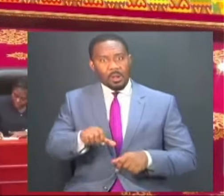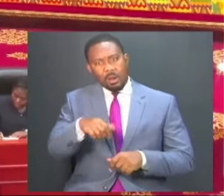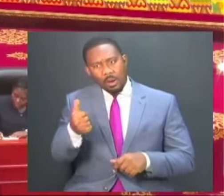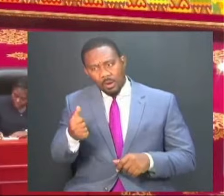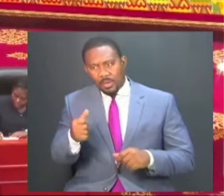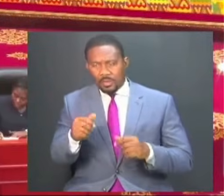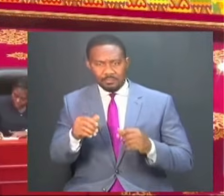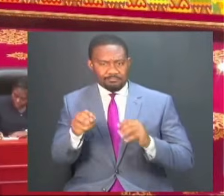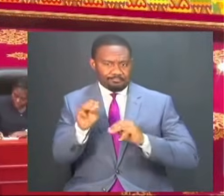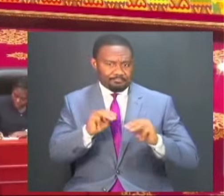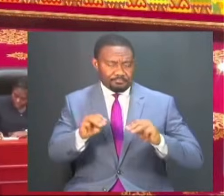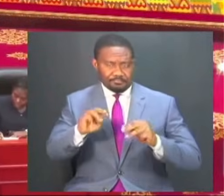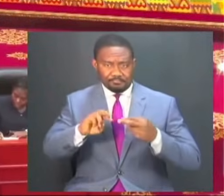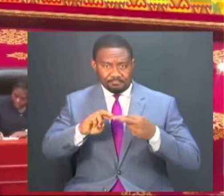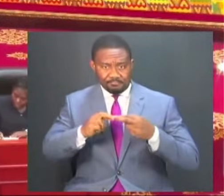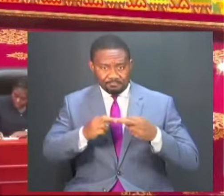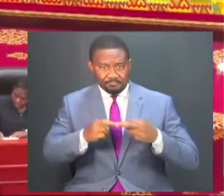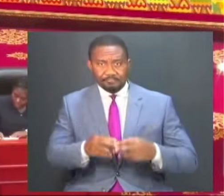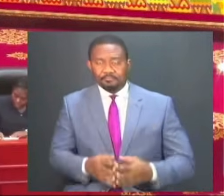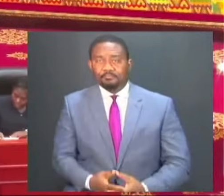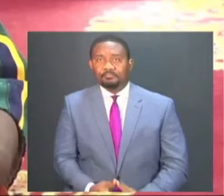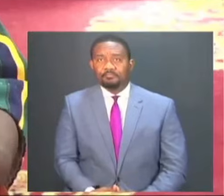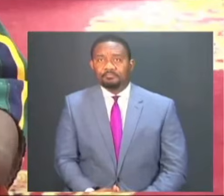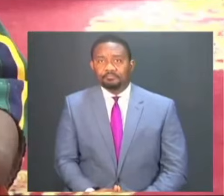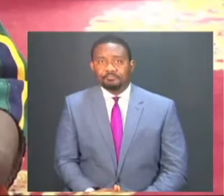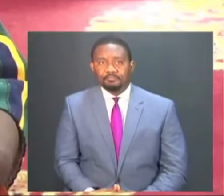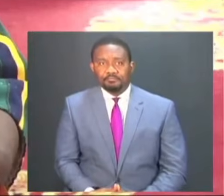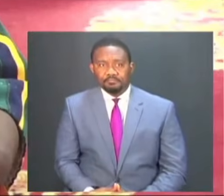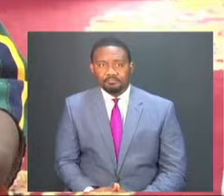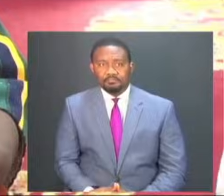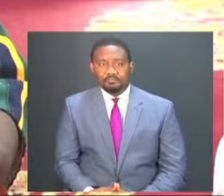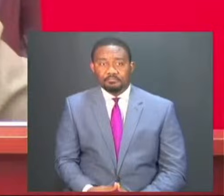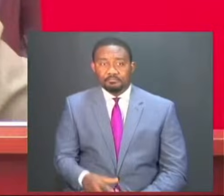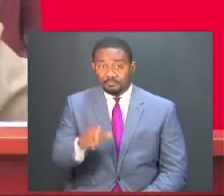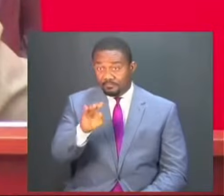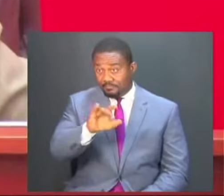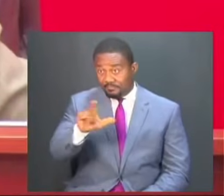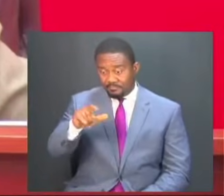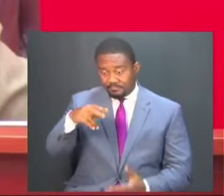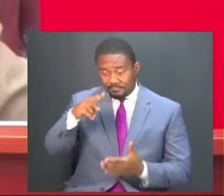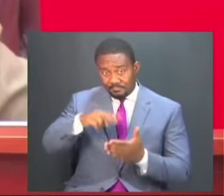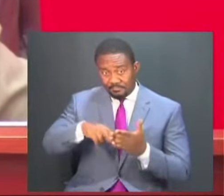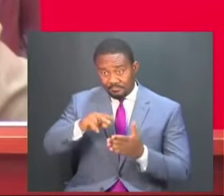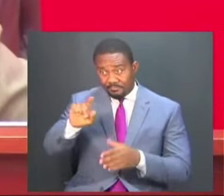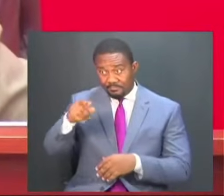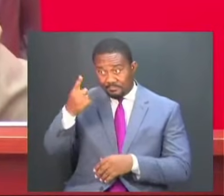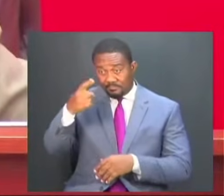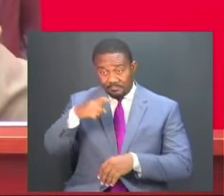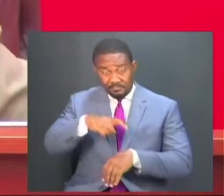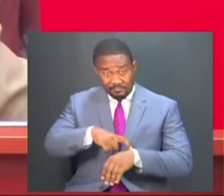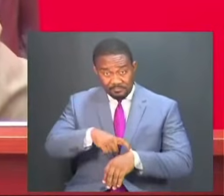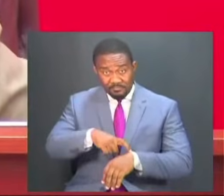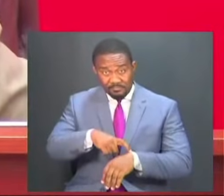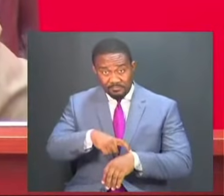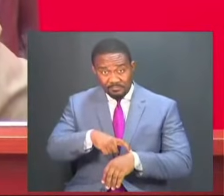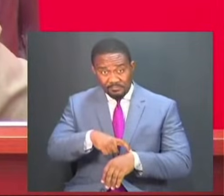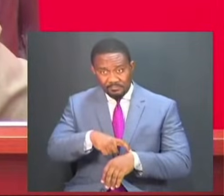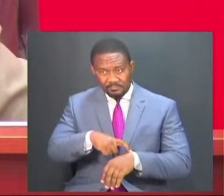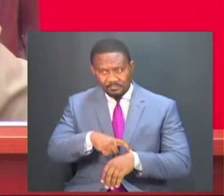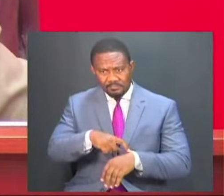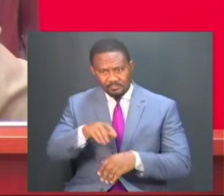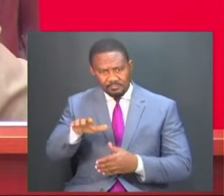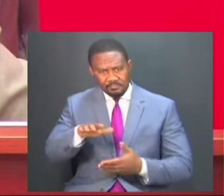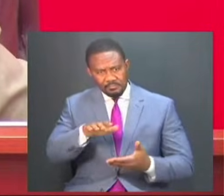related matters. Honourable members, the bill is duly read for the first time and referred